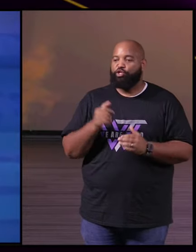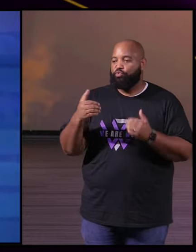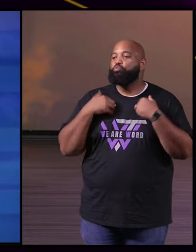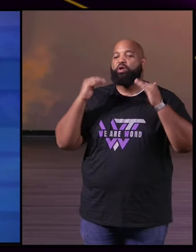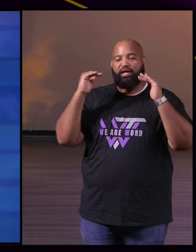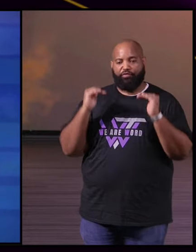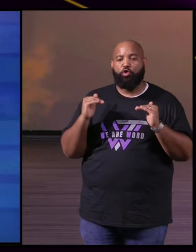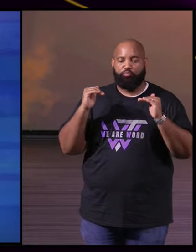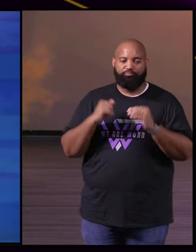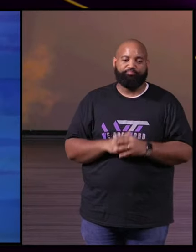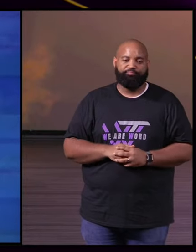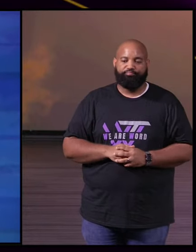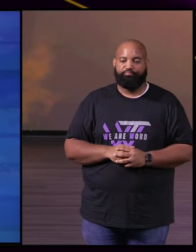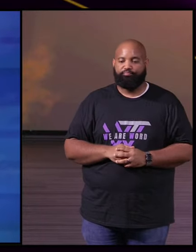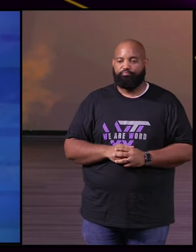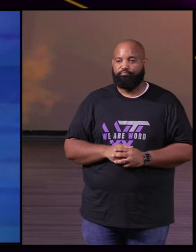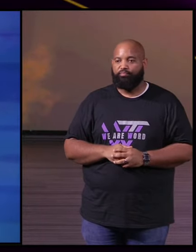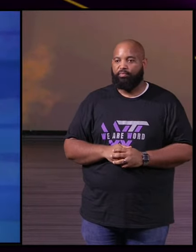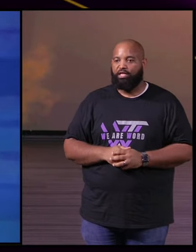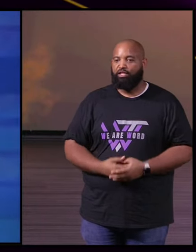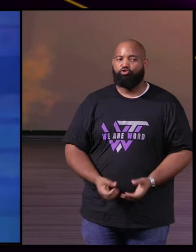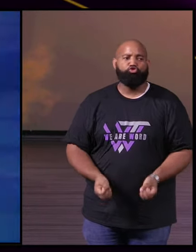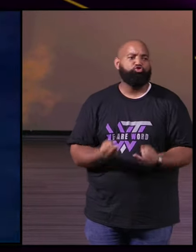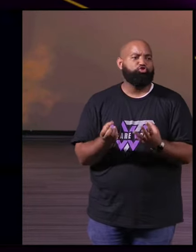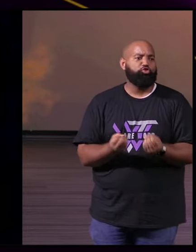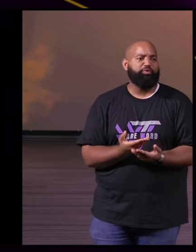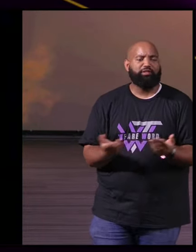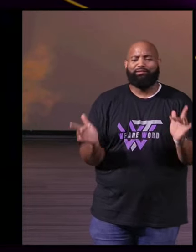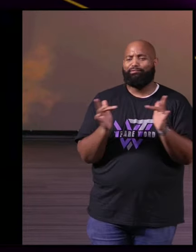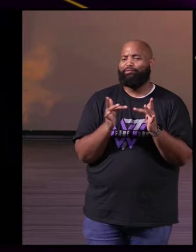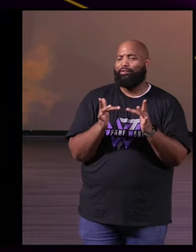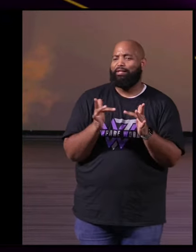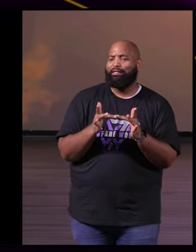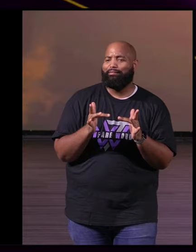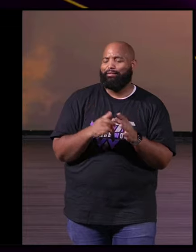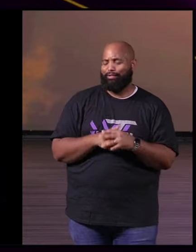With all of this internet television stuff,